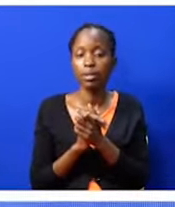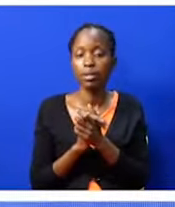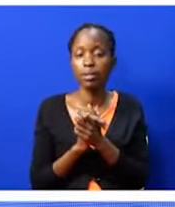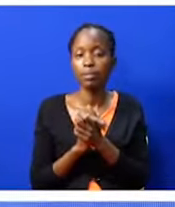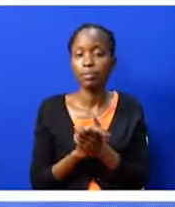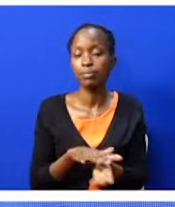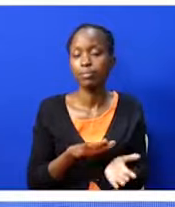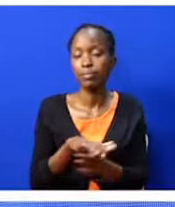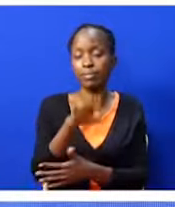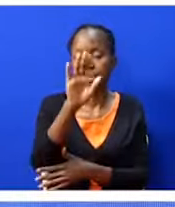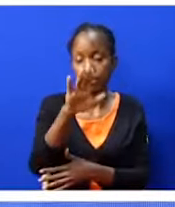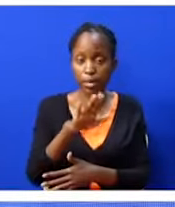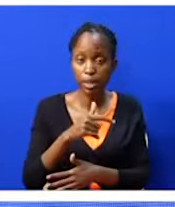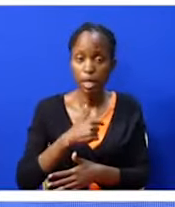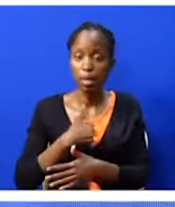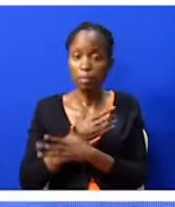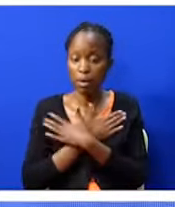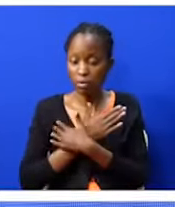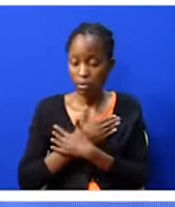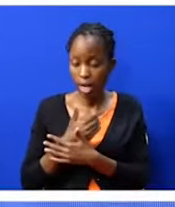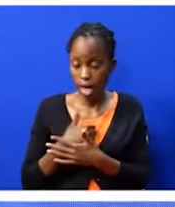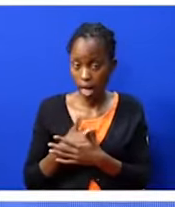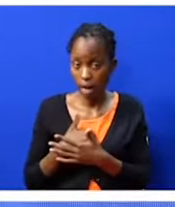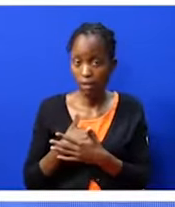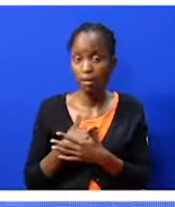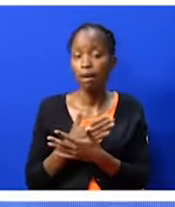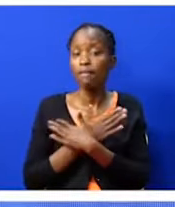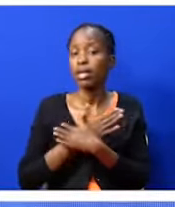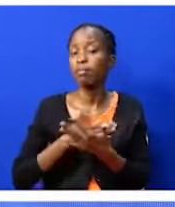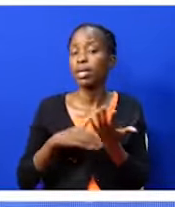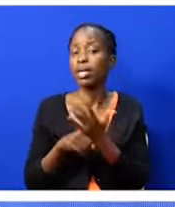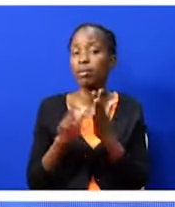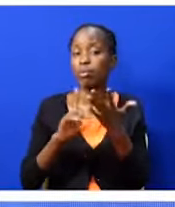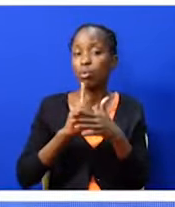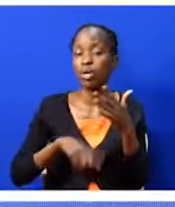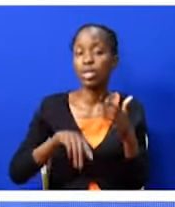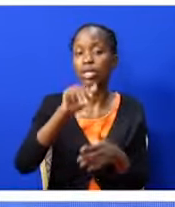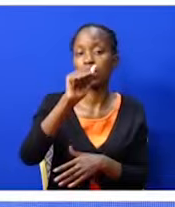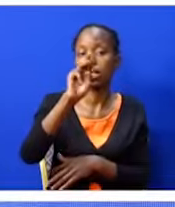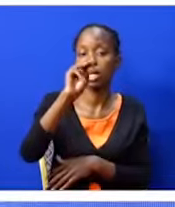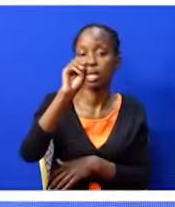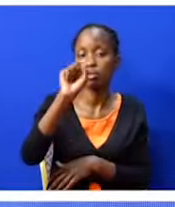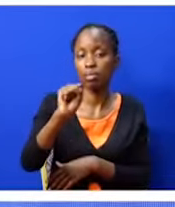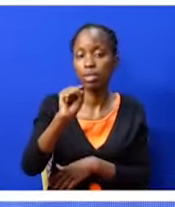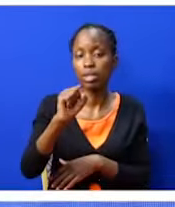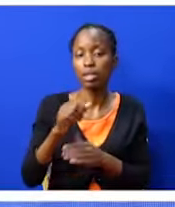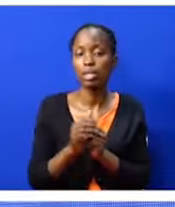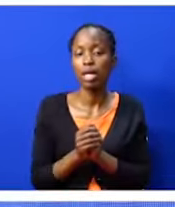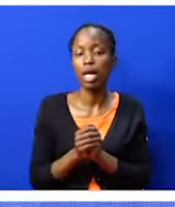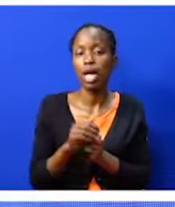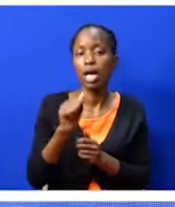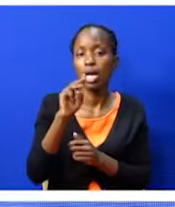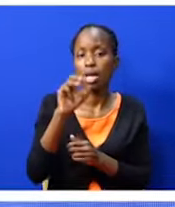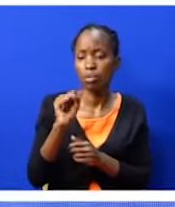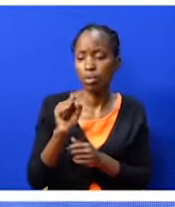particular friend. Her name was Amos. Amos had many friends. Amos is one of the children there that